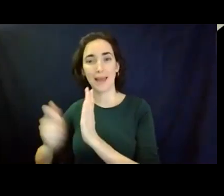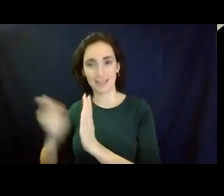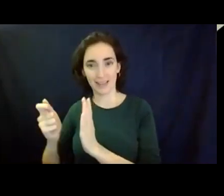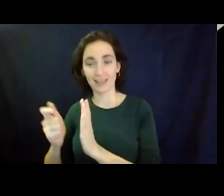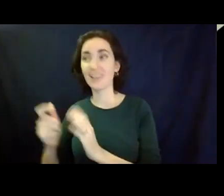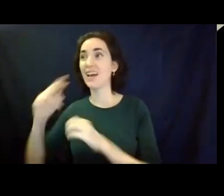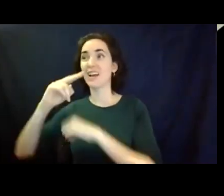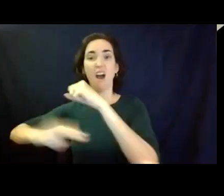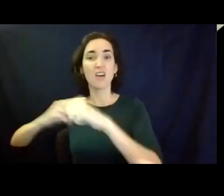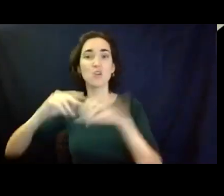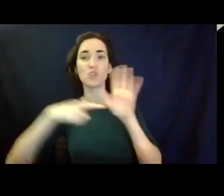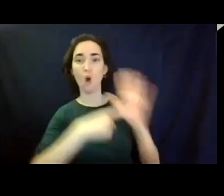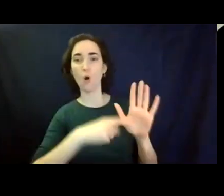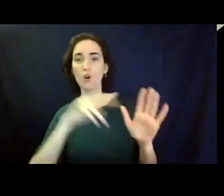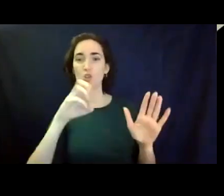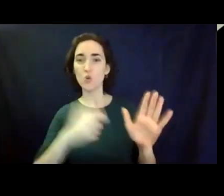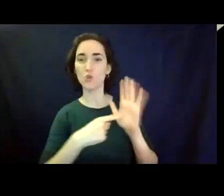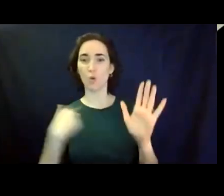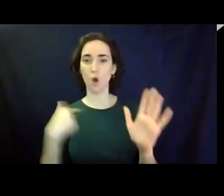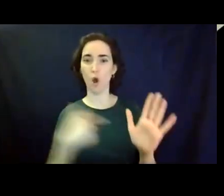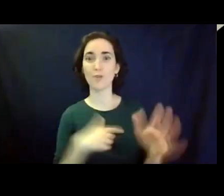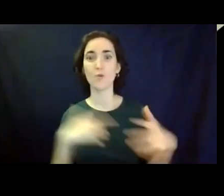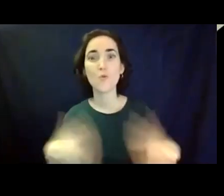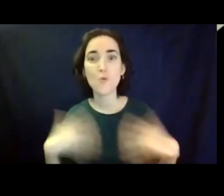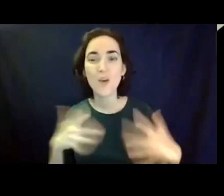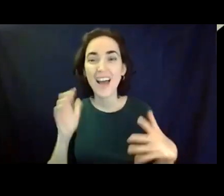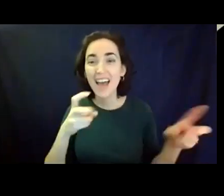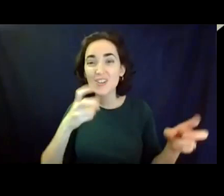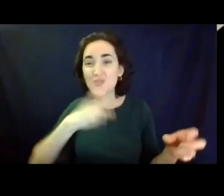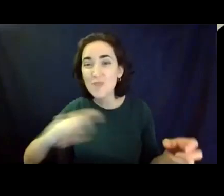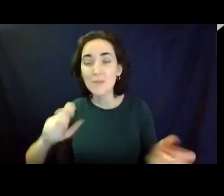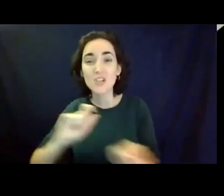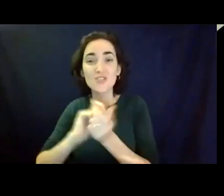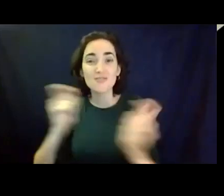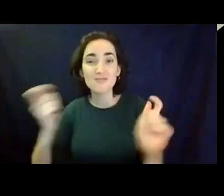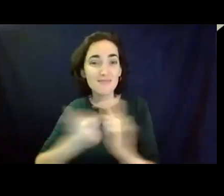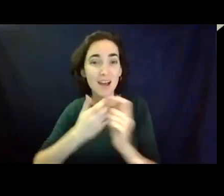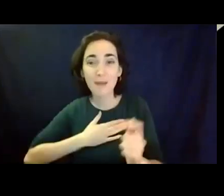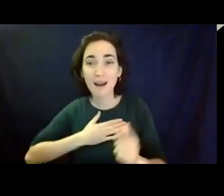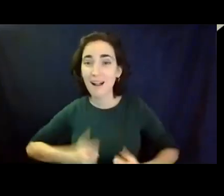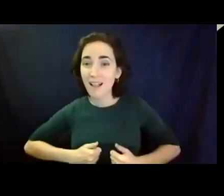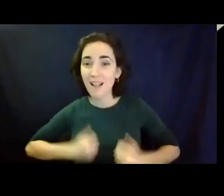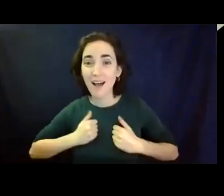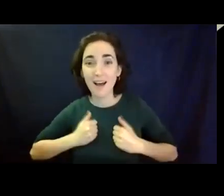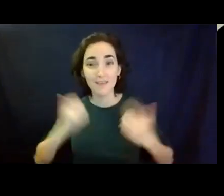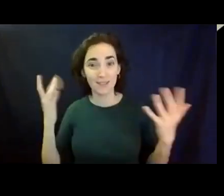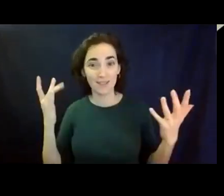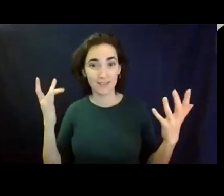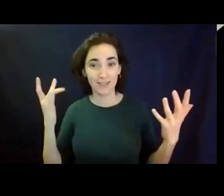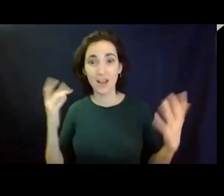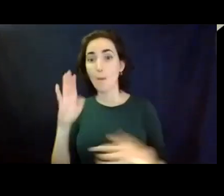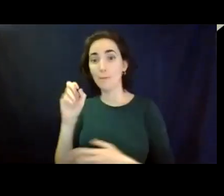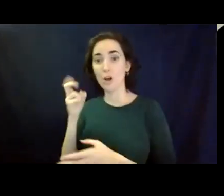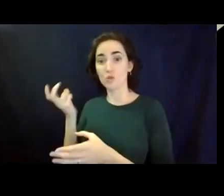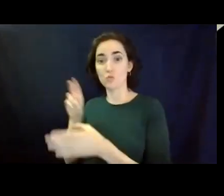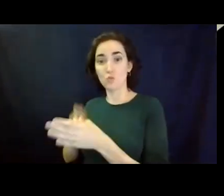platforms, and it was the most life-changing trip because we boarded the bus as strangers. And